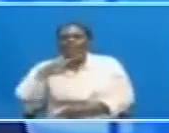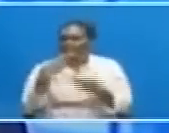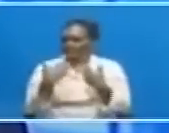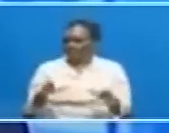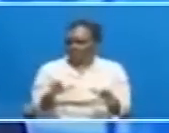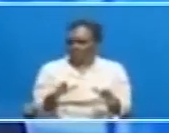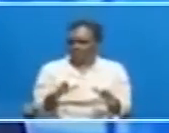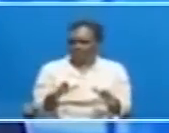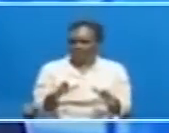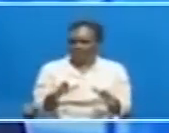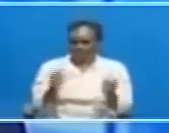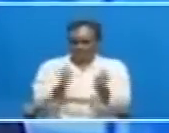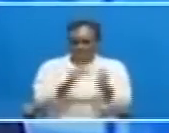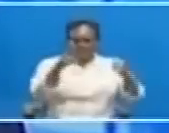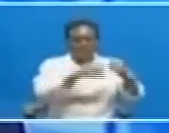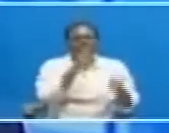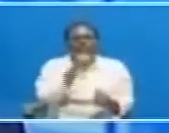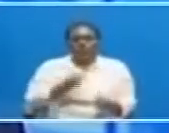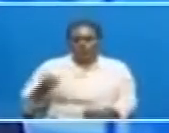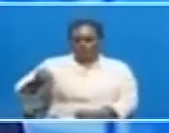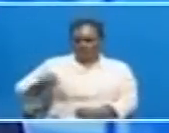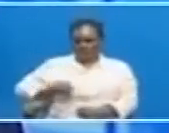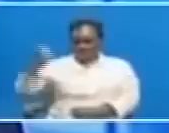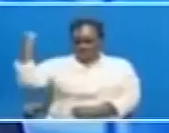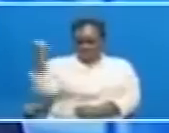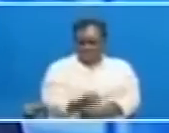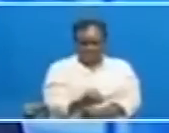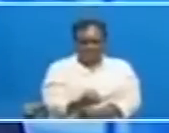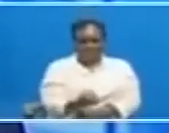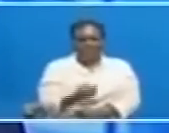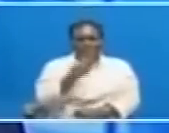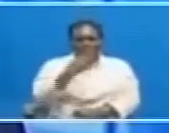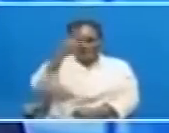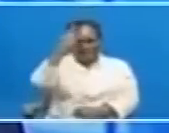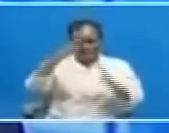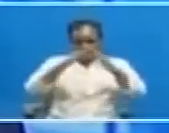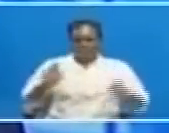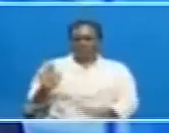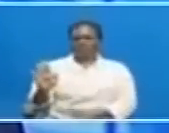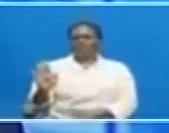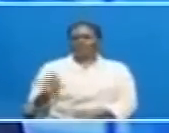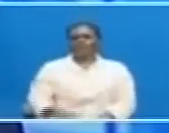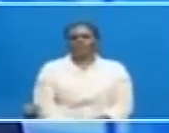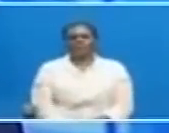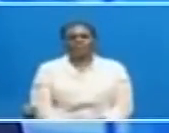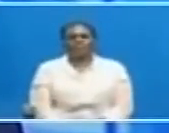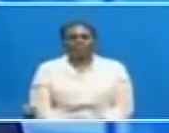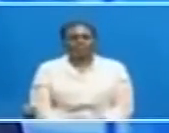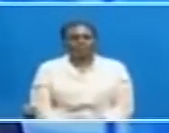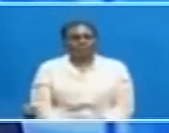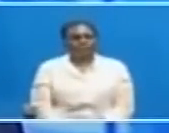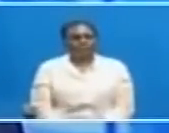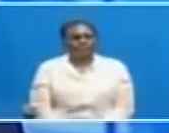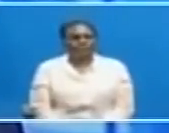his home. The 17-year-old was stabbed in the bathroom in his parents' house. Kamche Menza again with this unfortunate